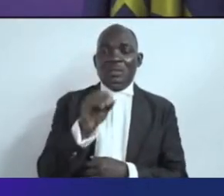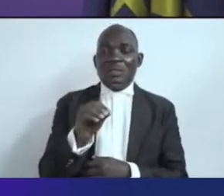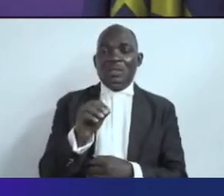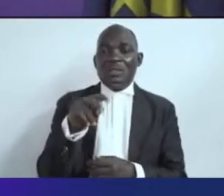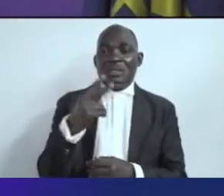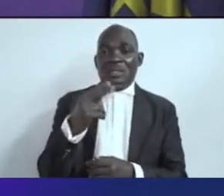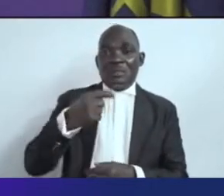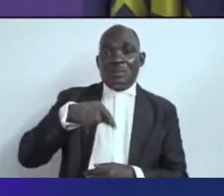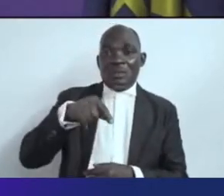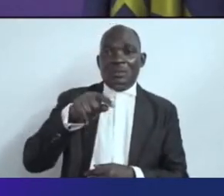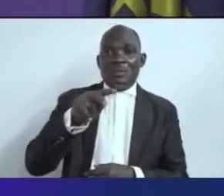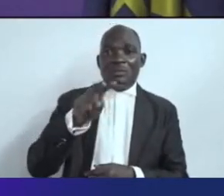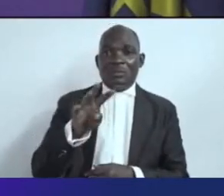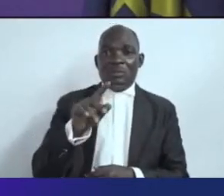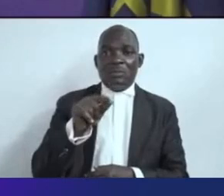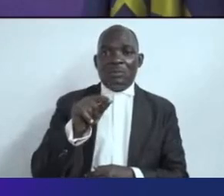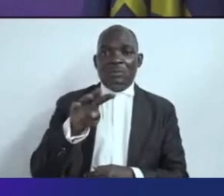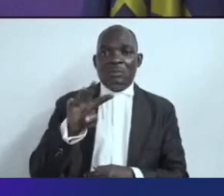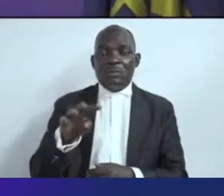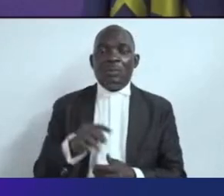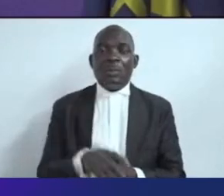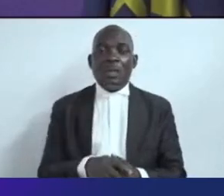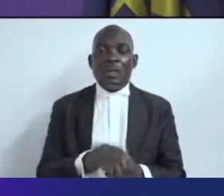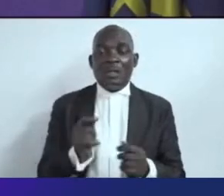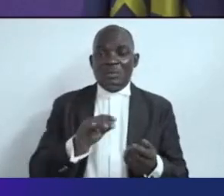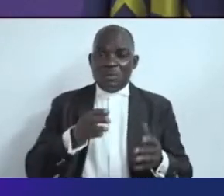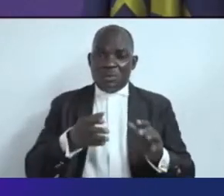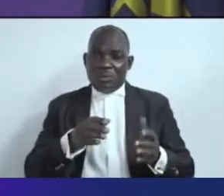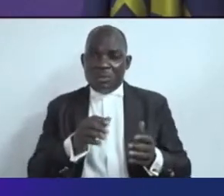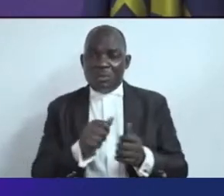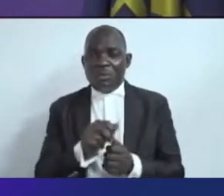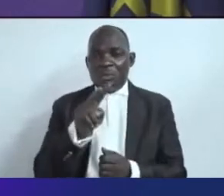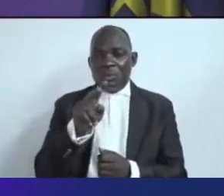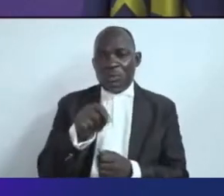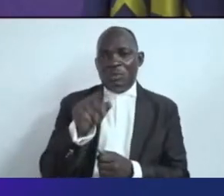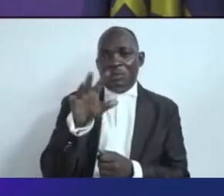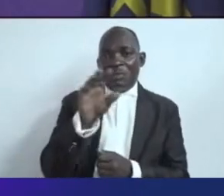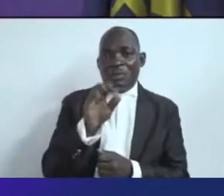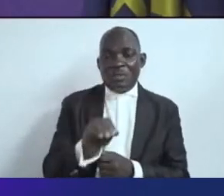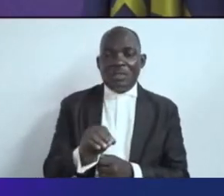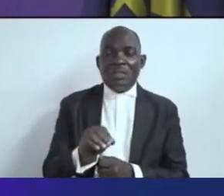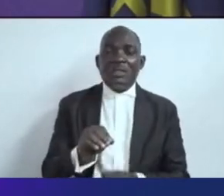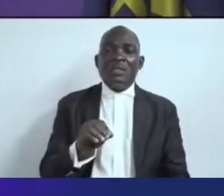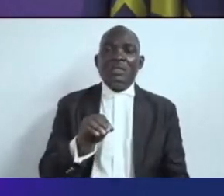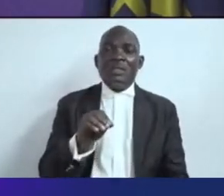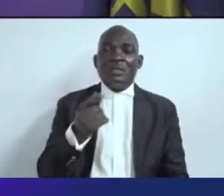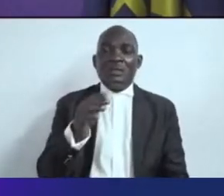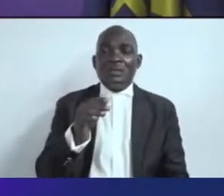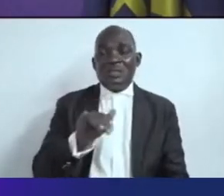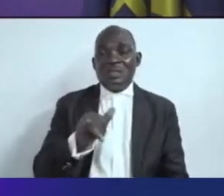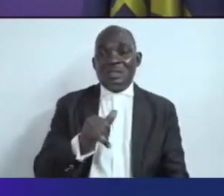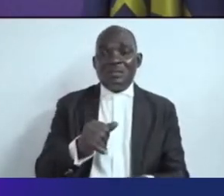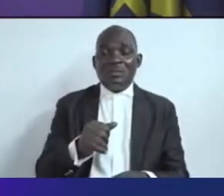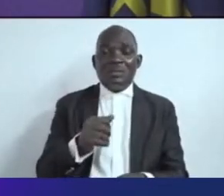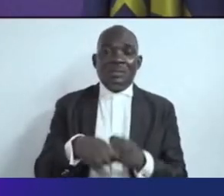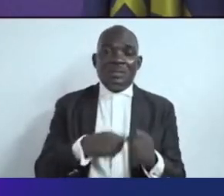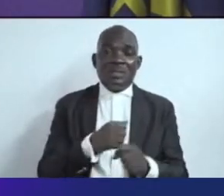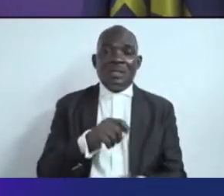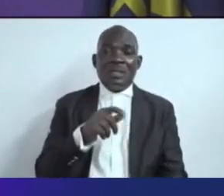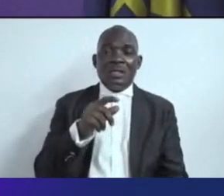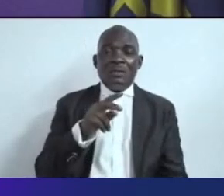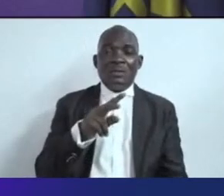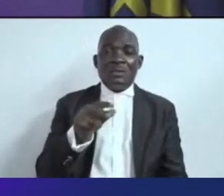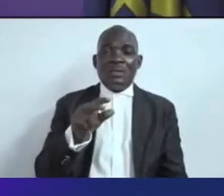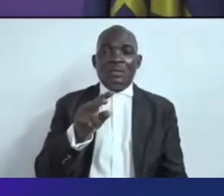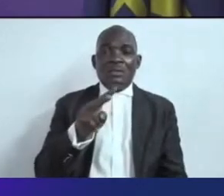second quarter of 2024, compared with 2.5% in the corresponding quarter of